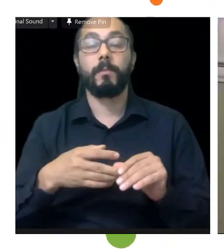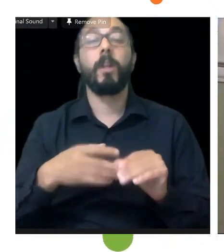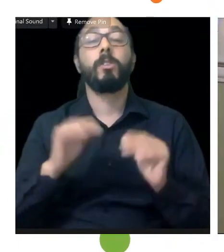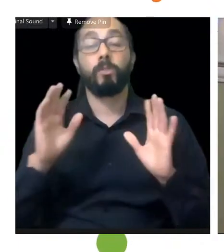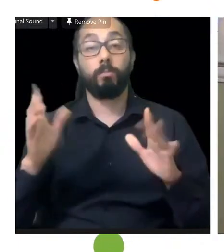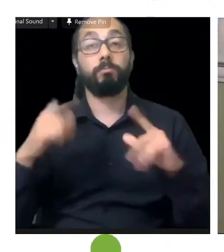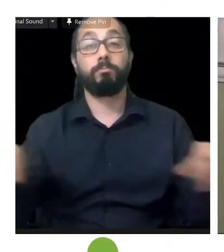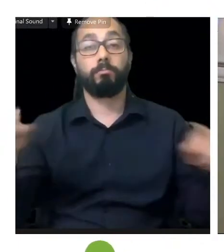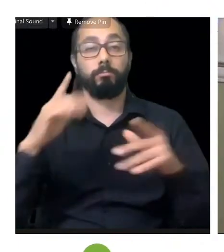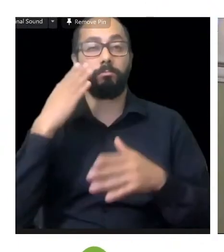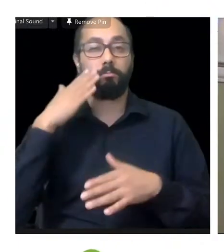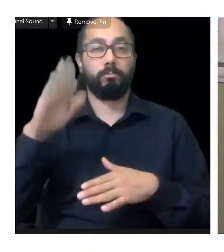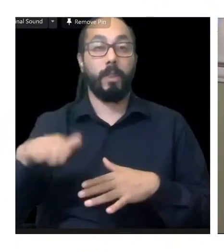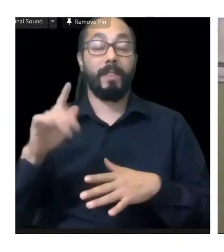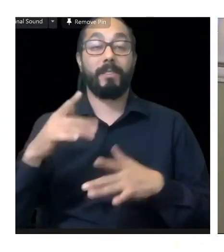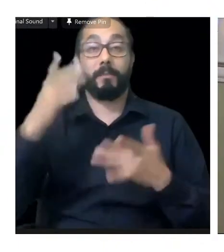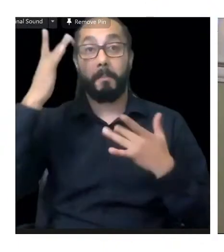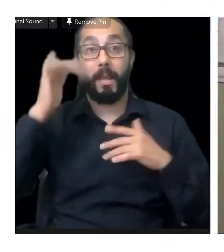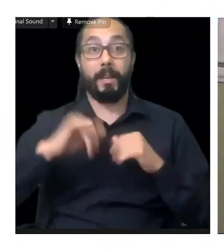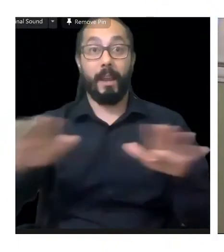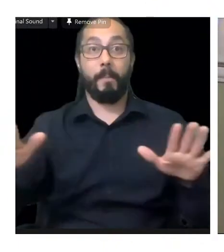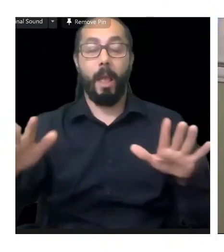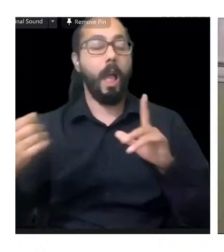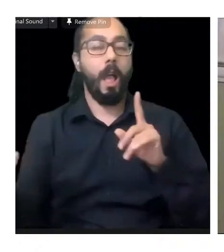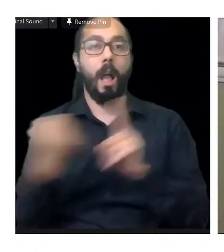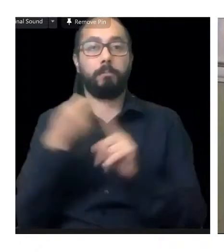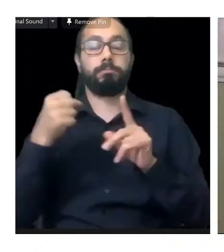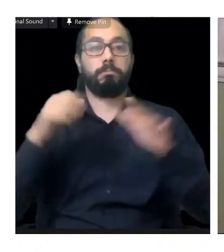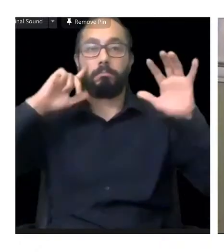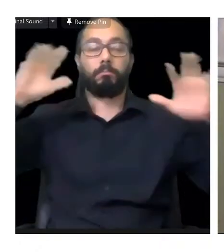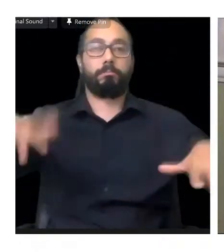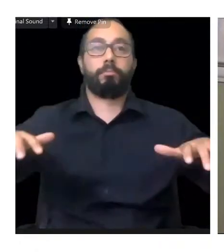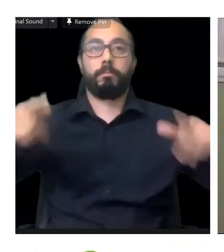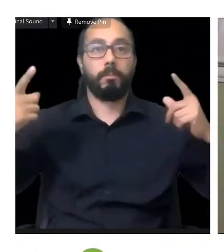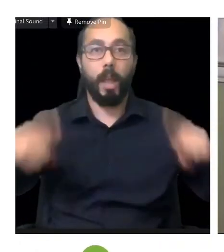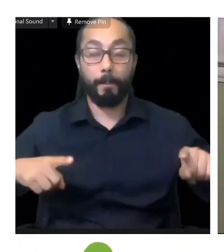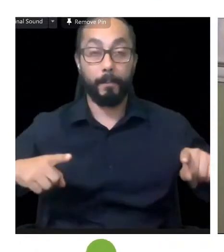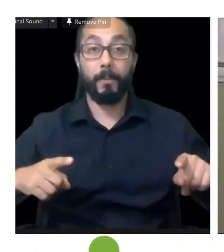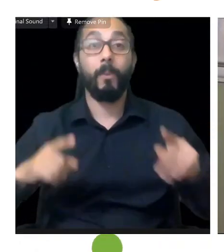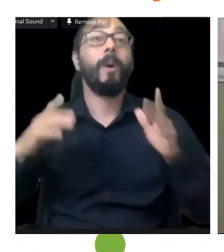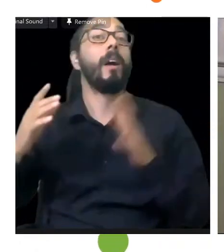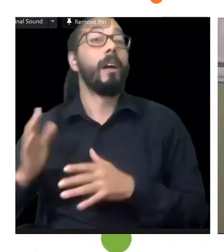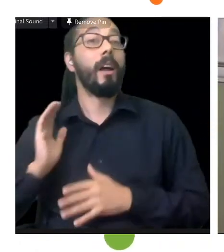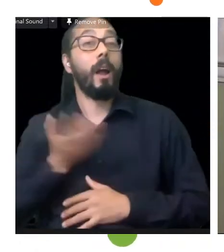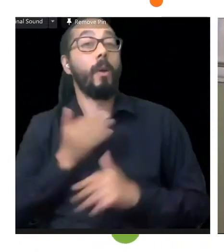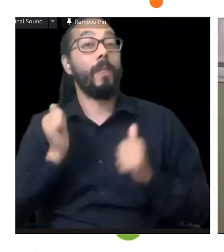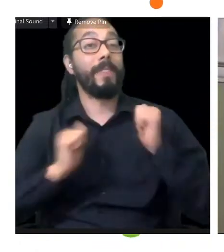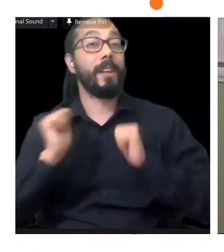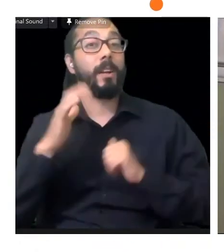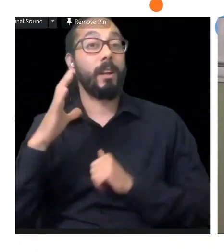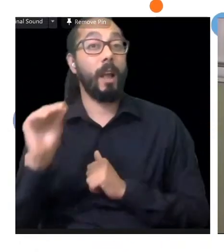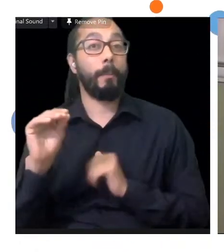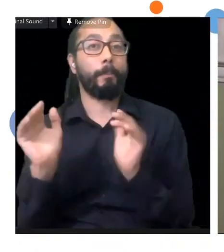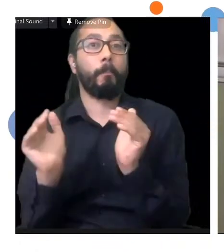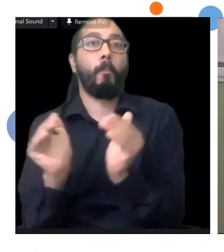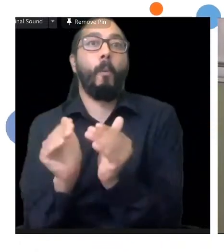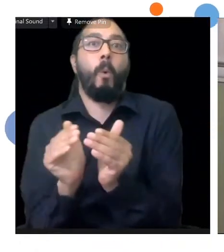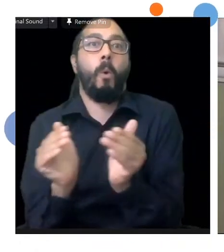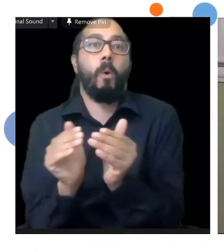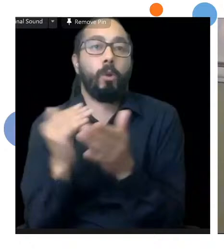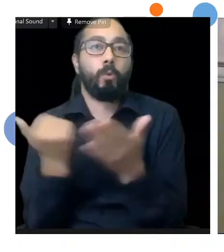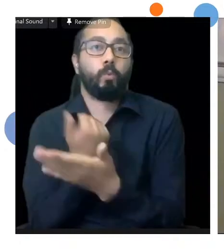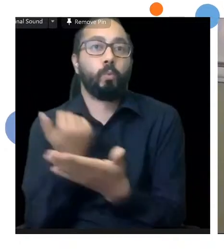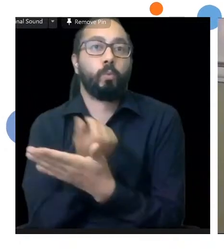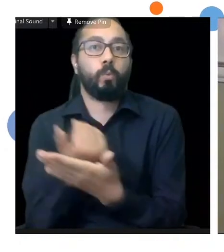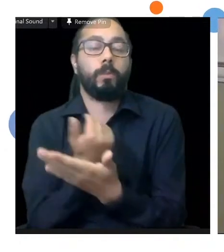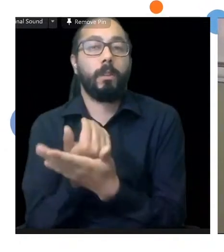completely unexpected. We are a very young theater company. We're based in Sydney in Nova Scotia. We